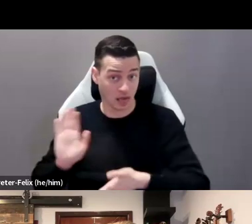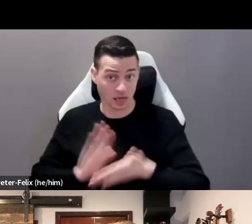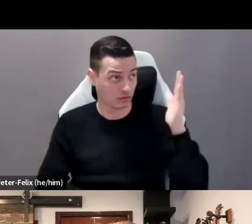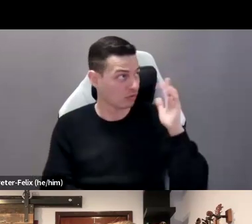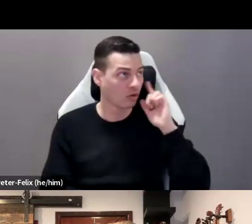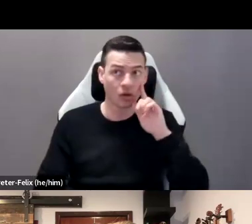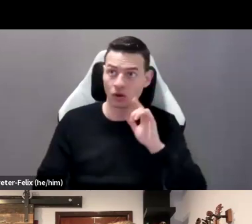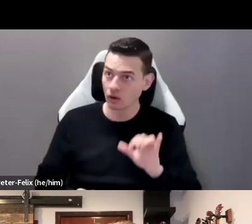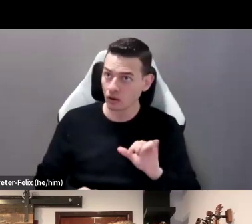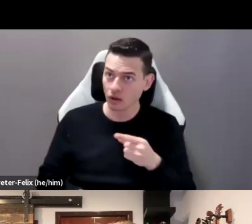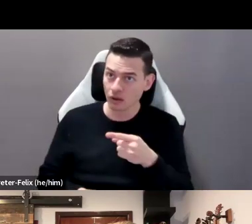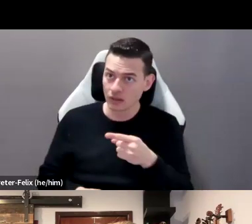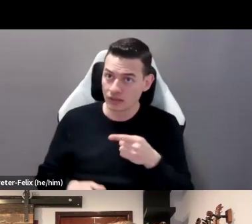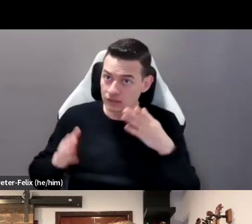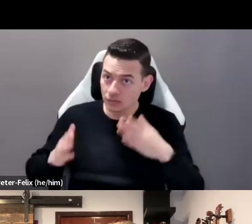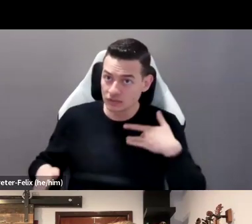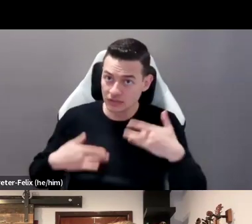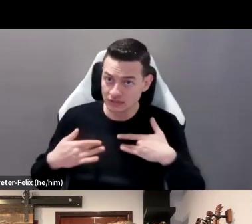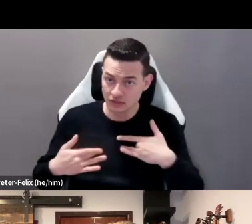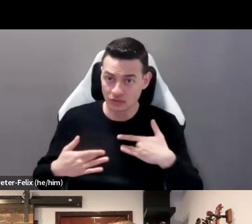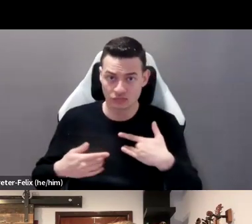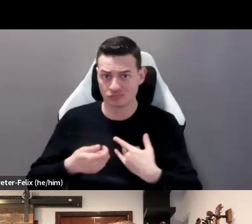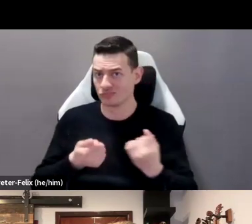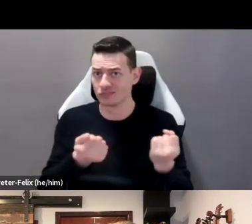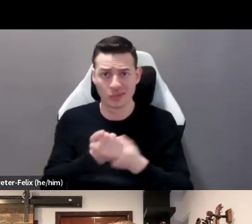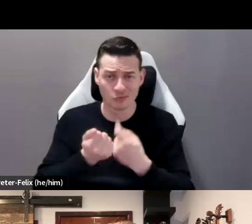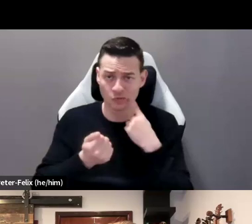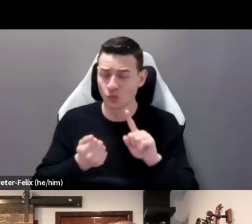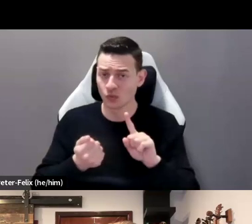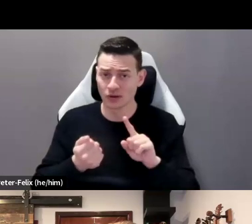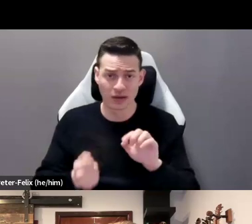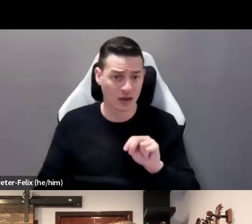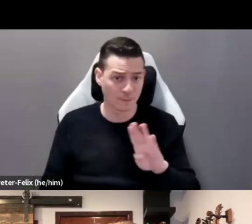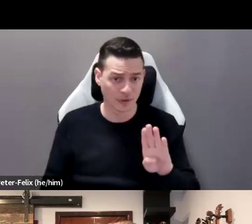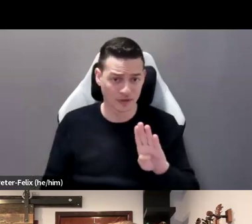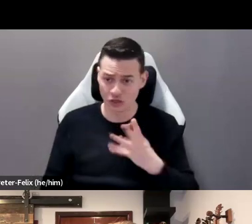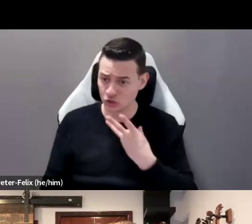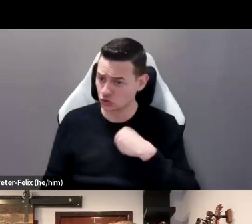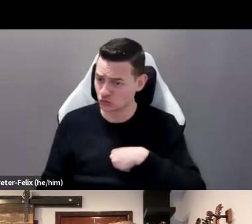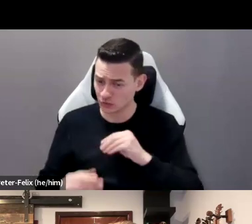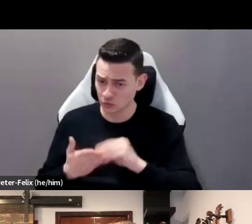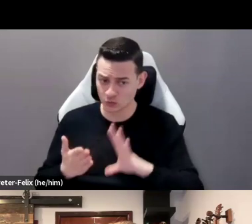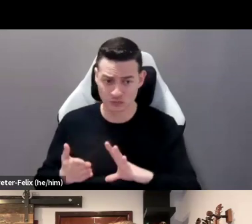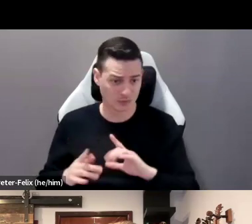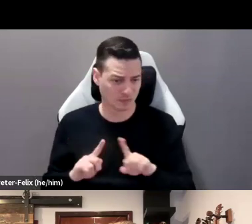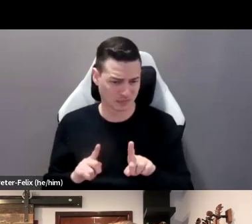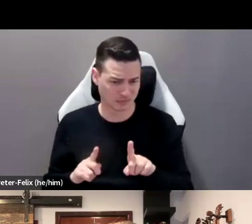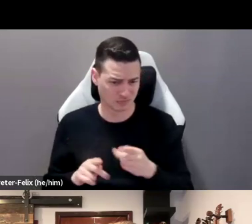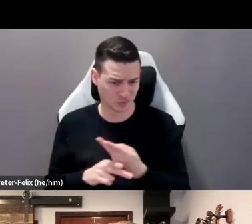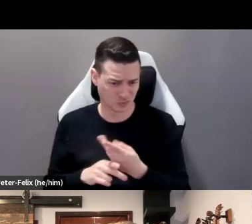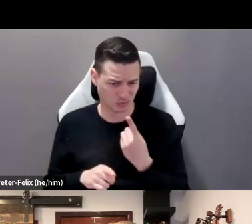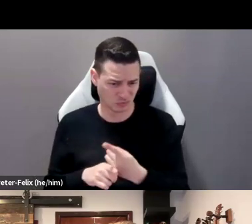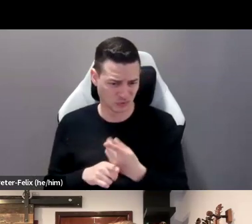person who's super excited to stand up for trans and non-binary students, and she doesn't know how to use correct pronouns. This